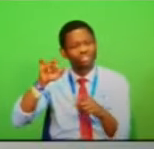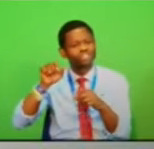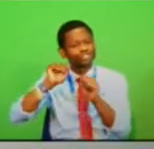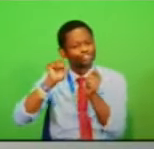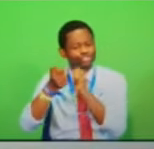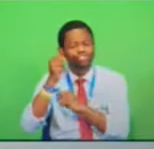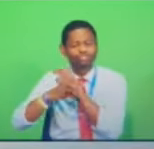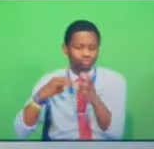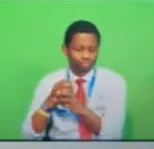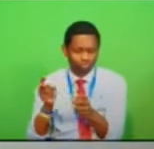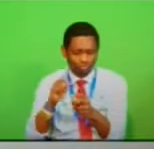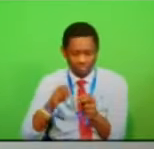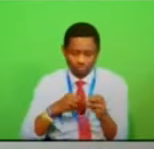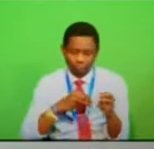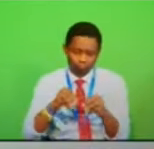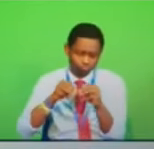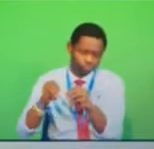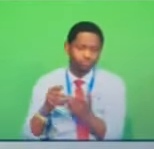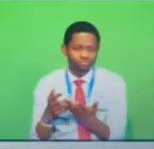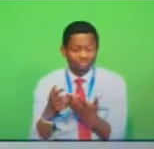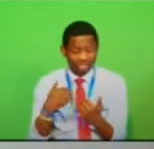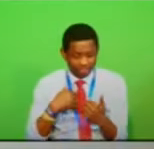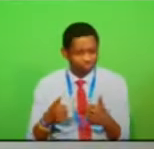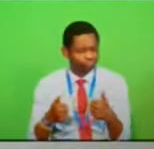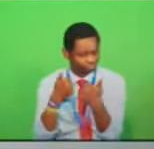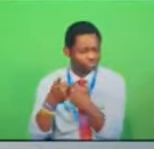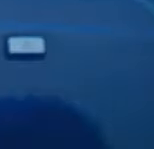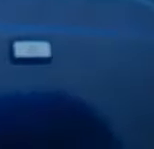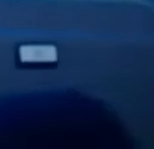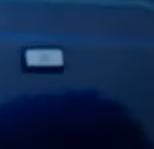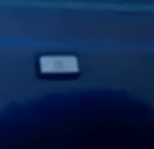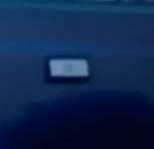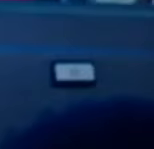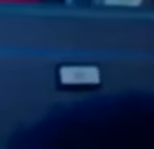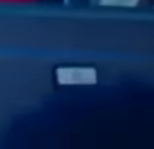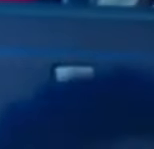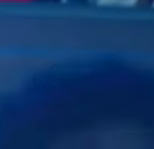that sphere. As for the challenges, they are there. Pornography and its allied iniquities,